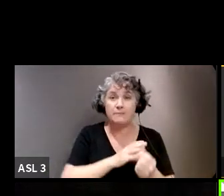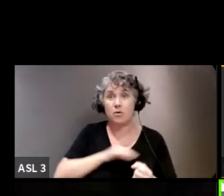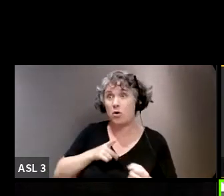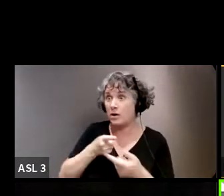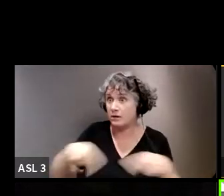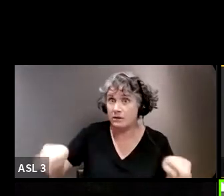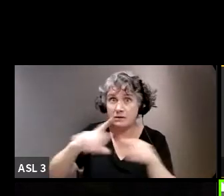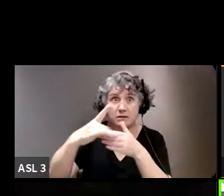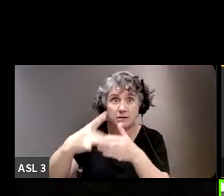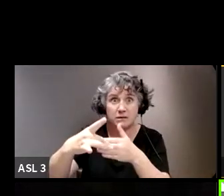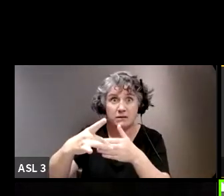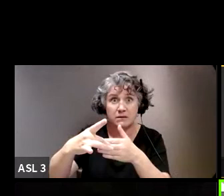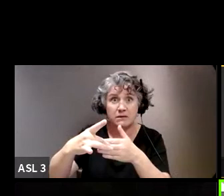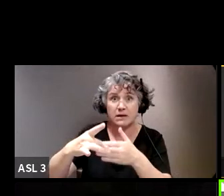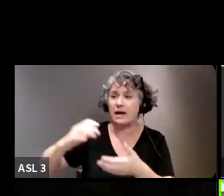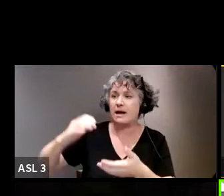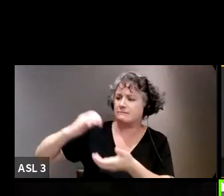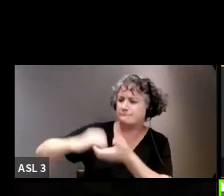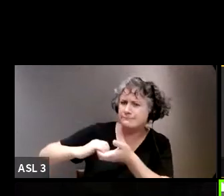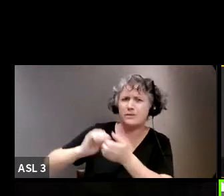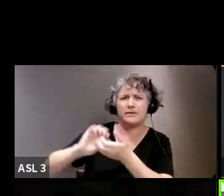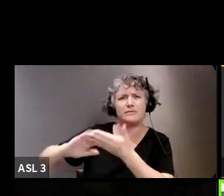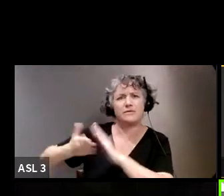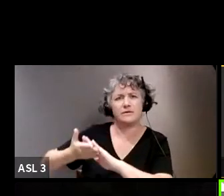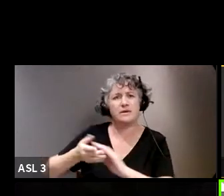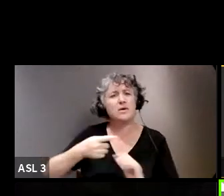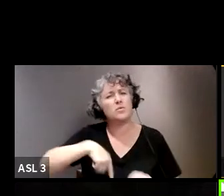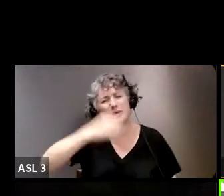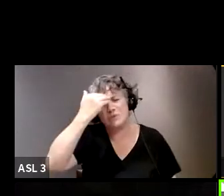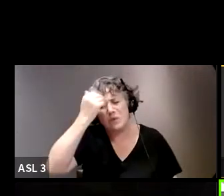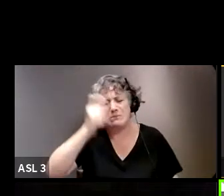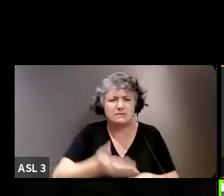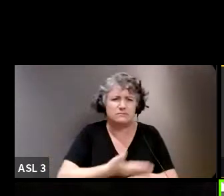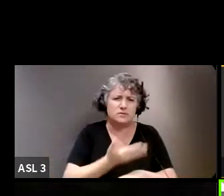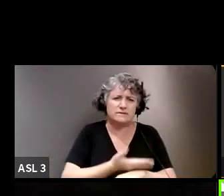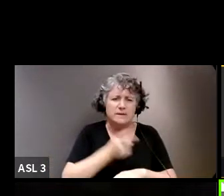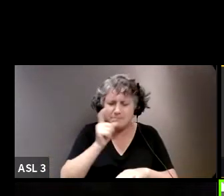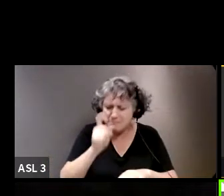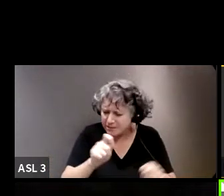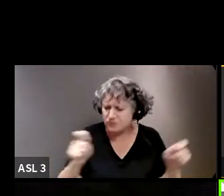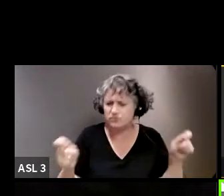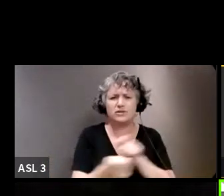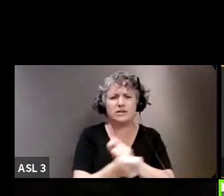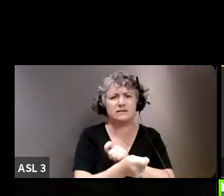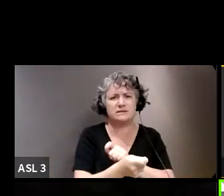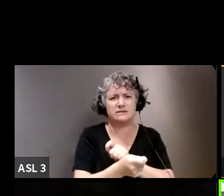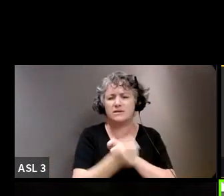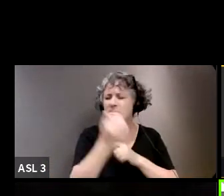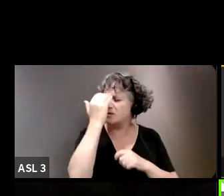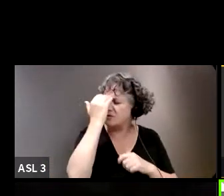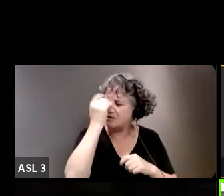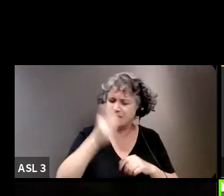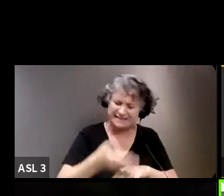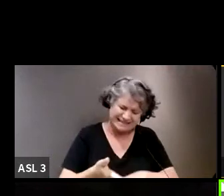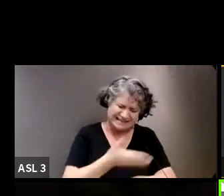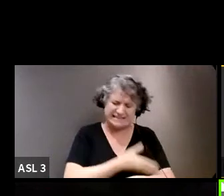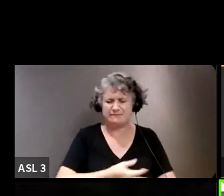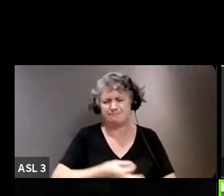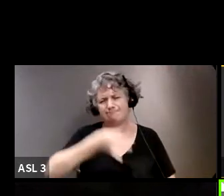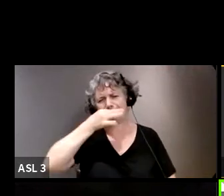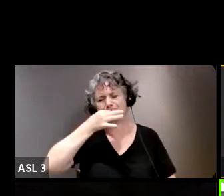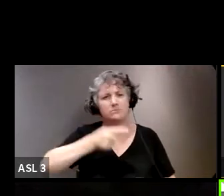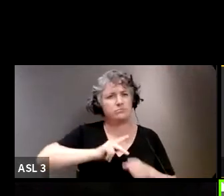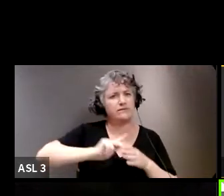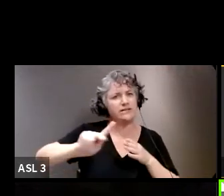we know we need to be better we know we need to change we know we need to be the best possible group of professionals and